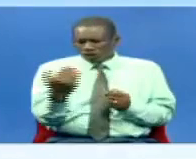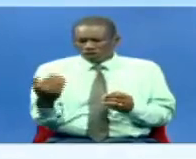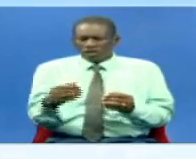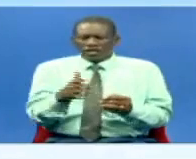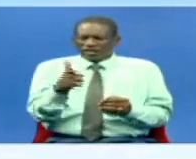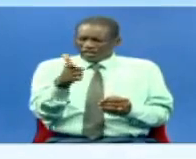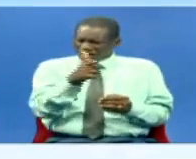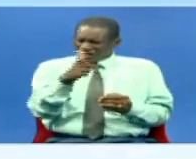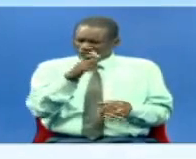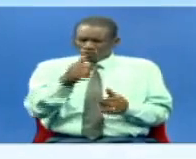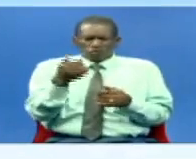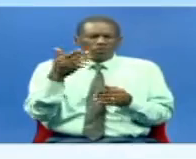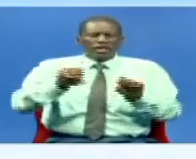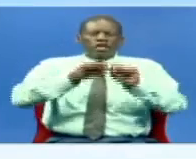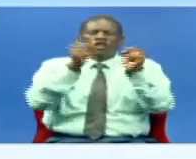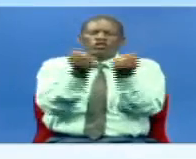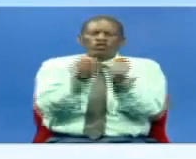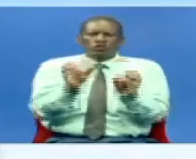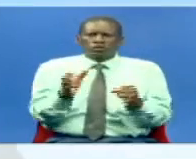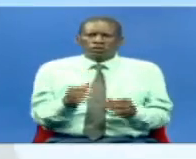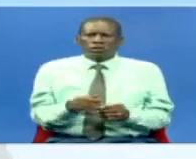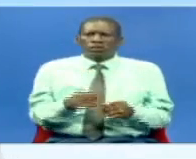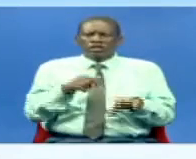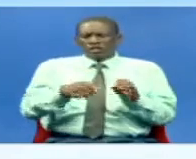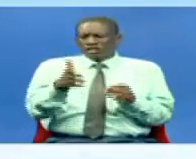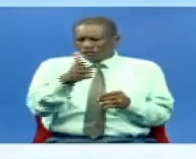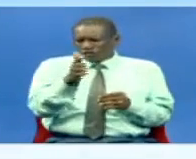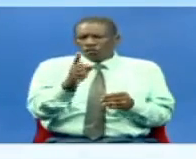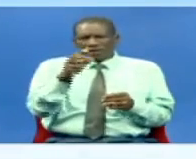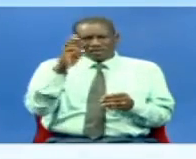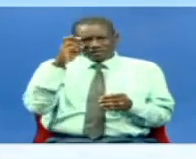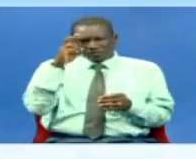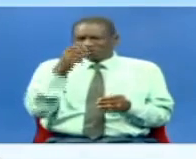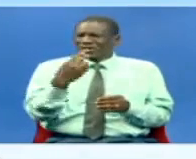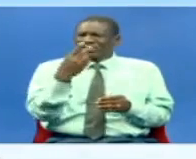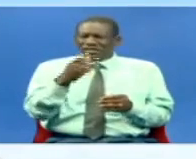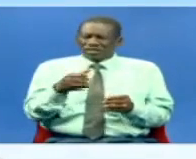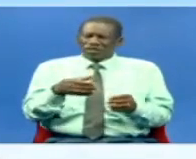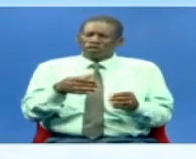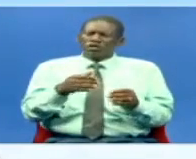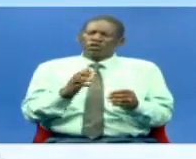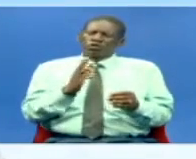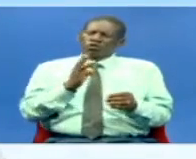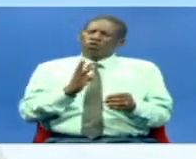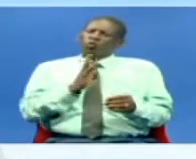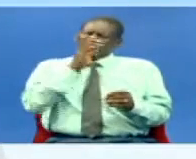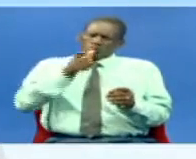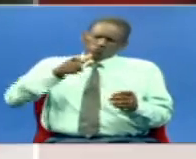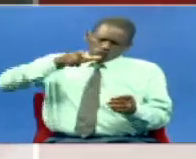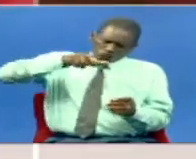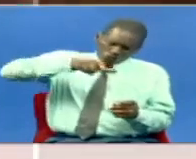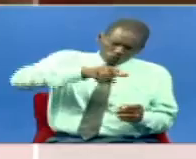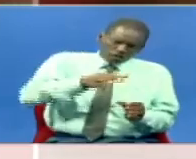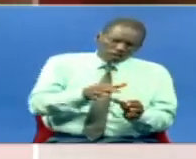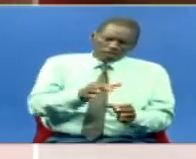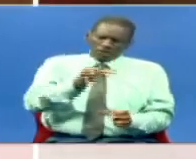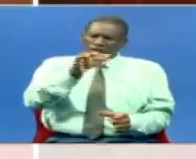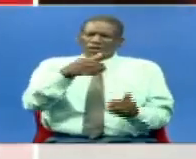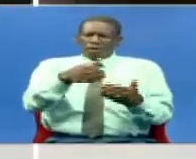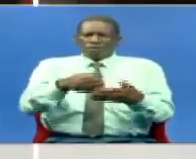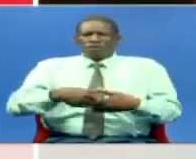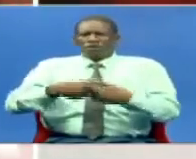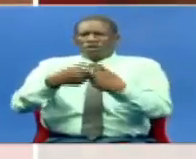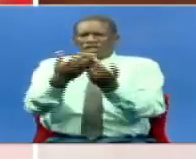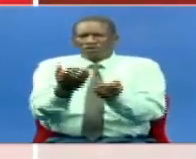has been doing rounds on social media. In the video, one of the suspects is seen pouring the whiskey into a plastic tumbler before handing it to